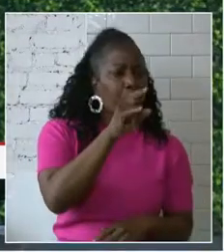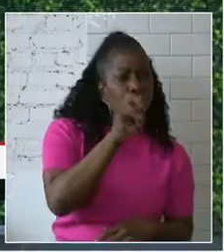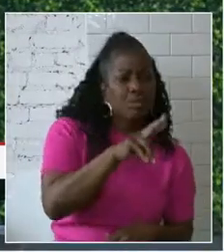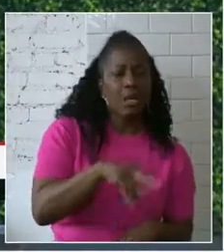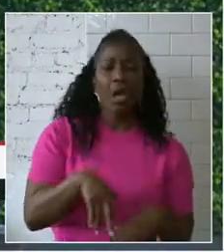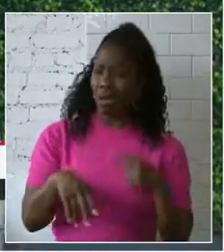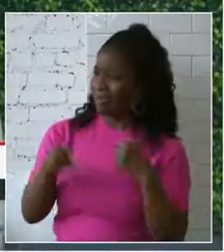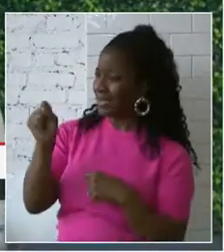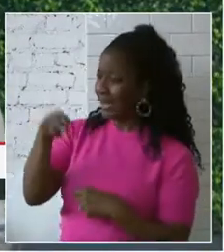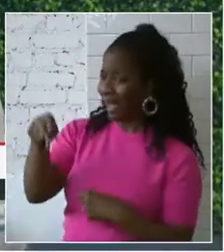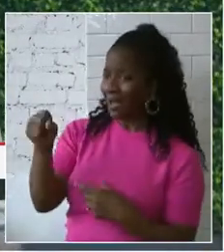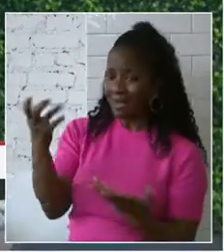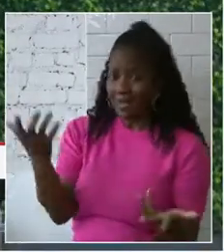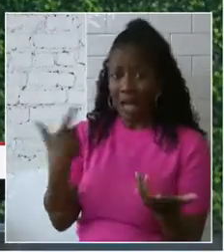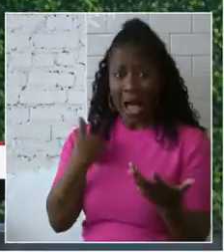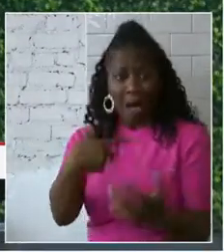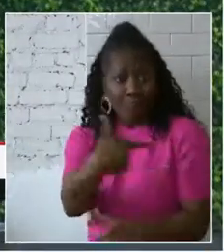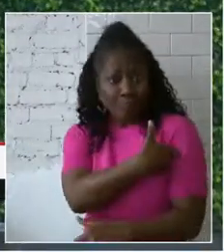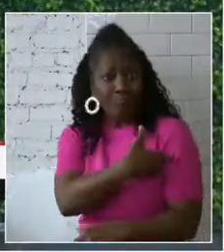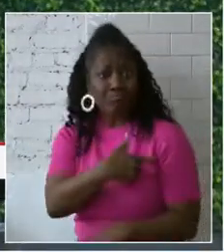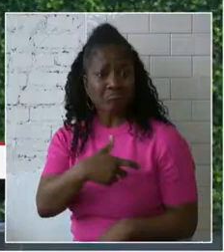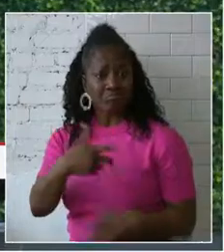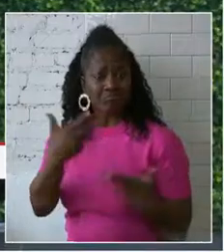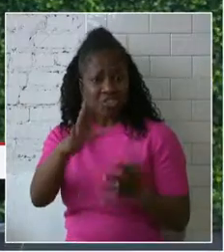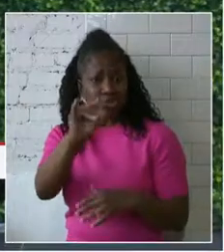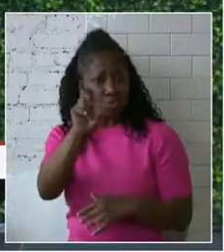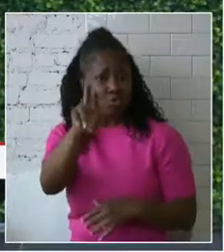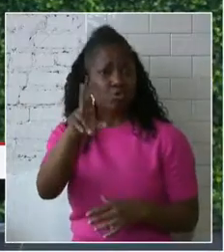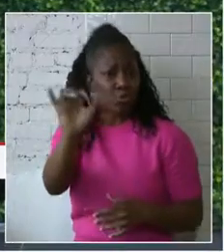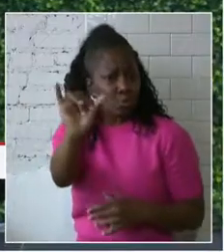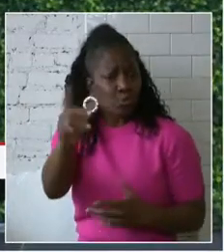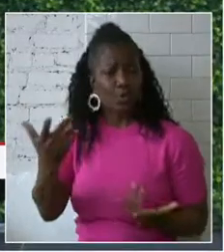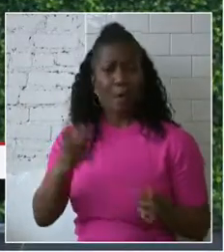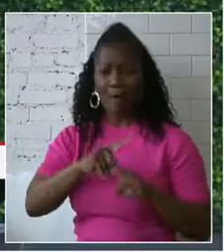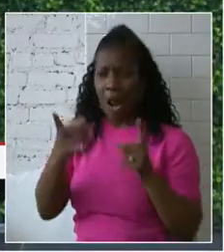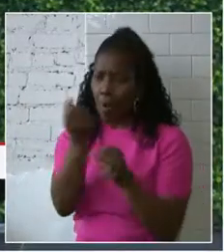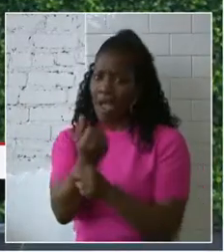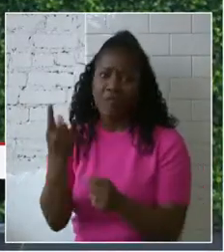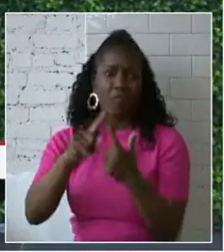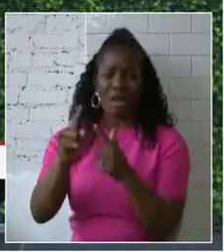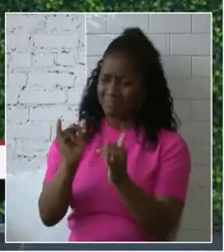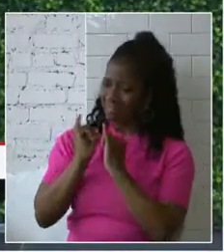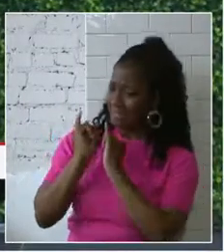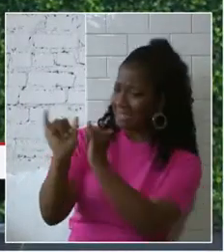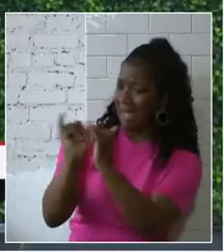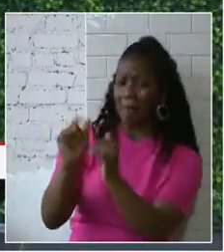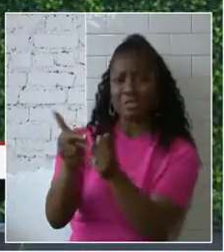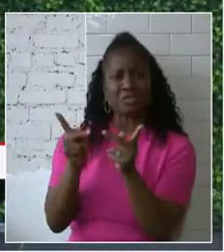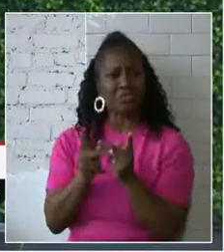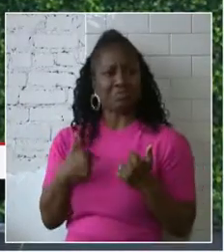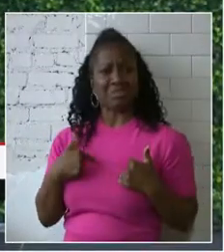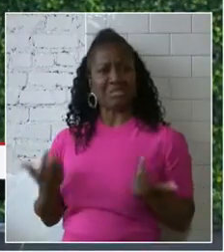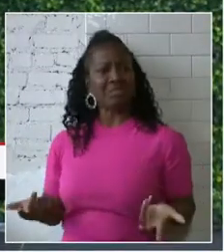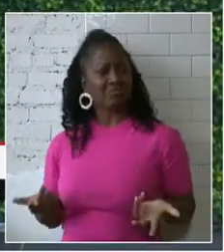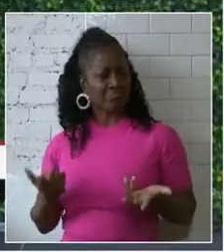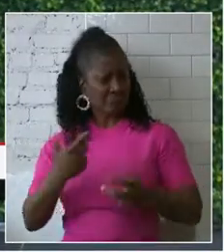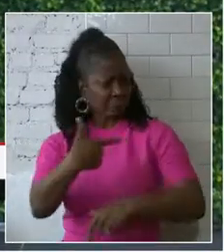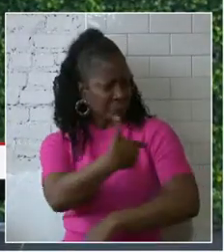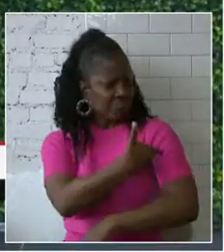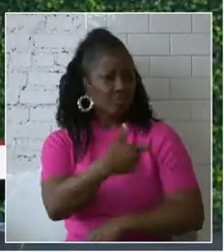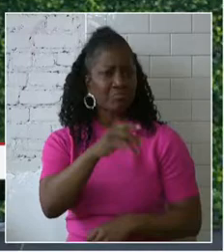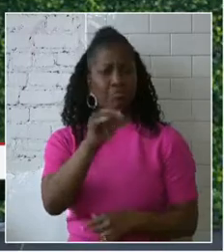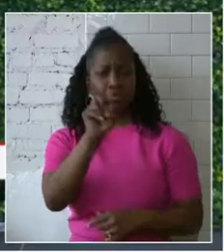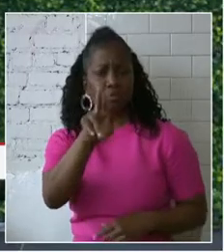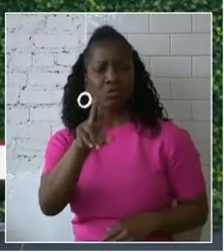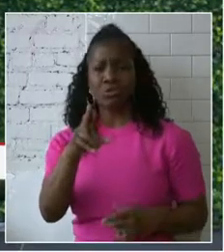yeah, I am boosted and vaccinated, and I want everybody to be in the position that I was in, to be boosted and